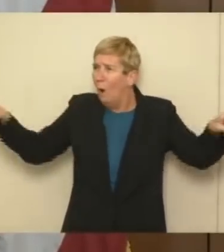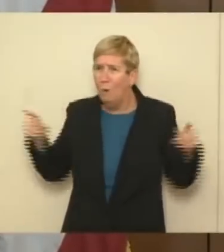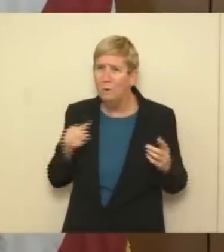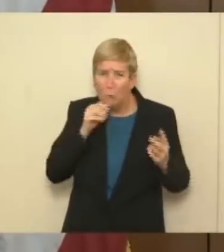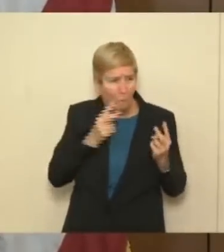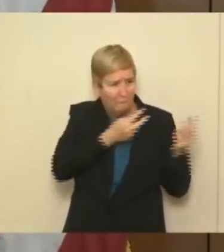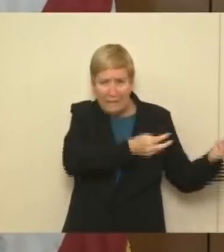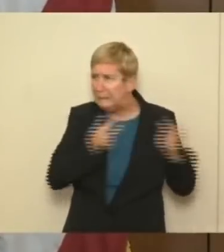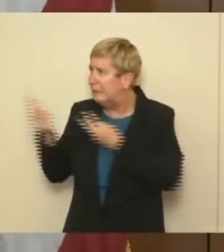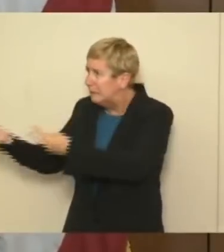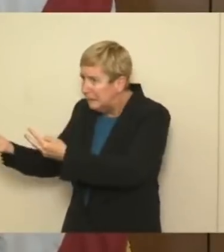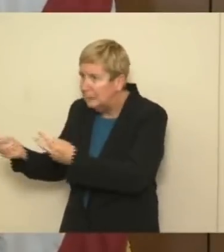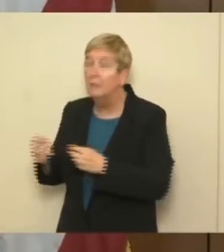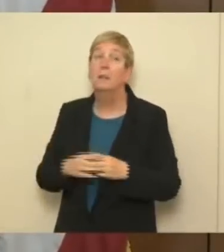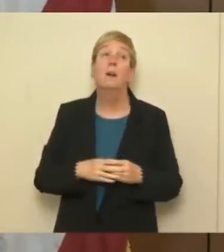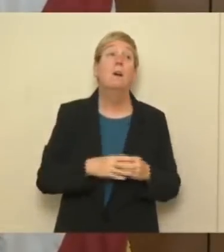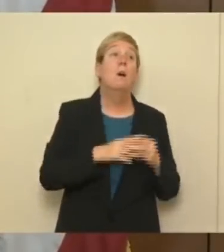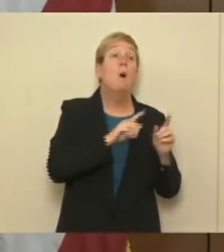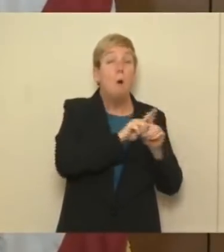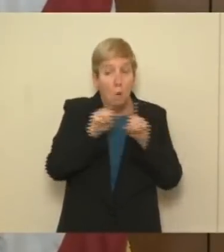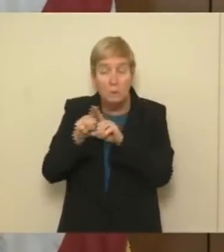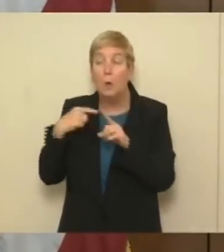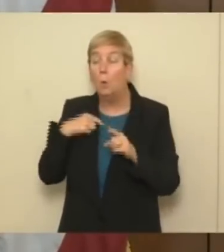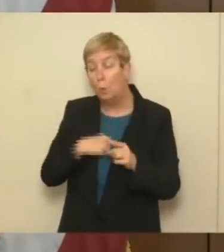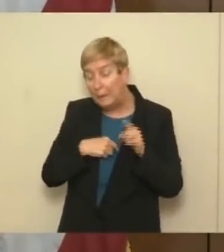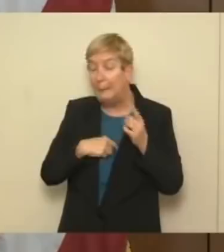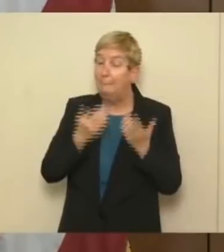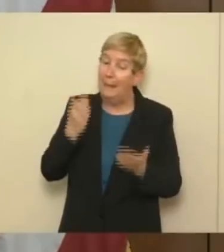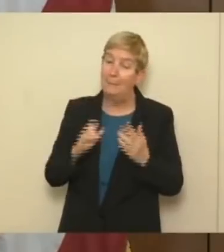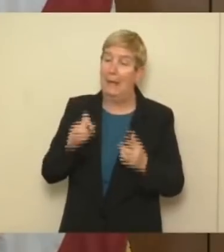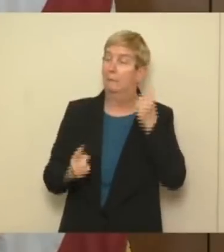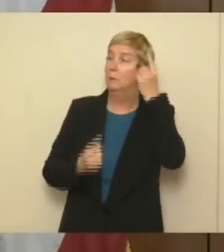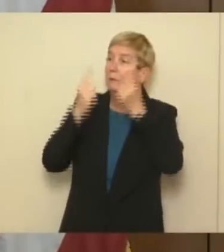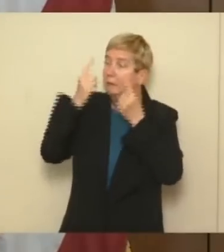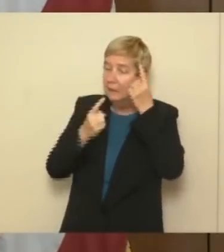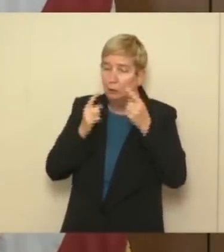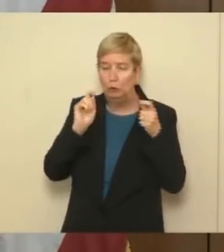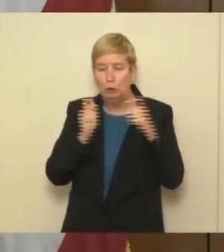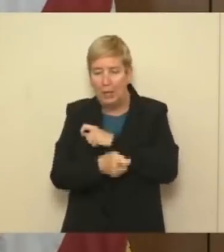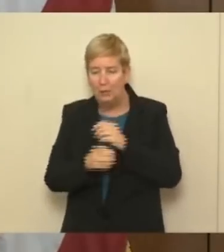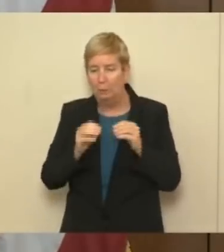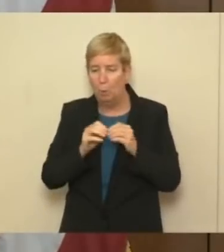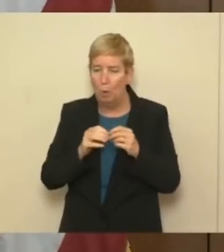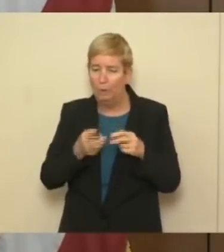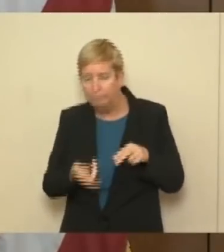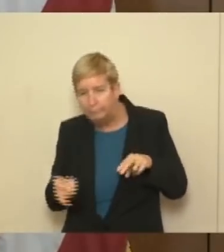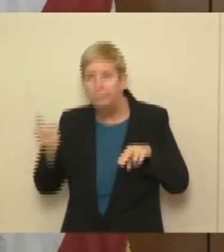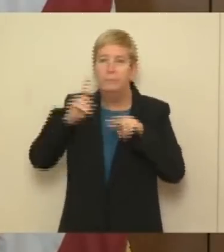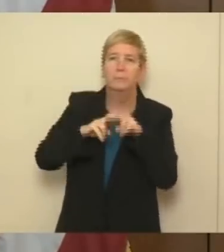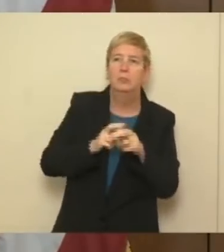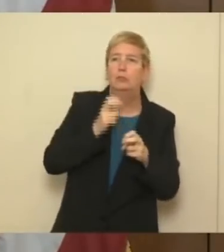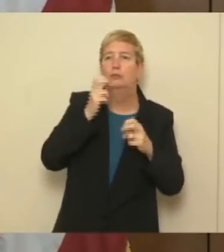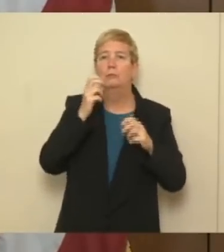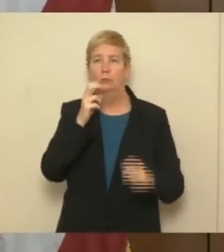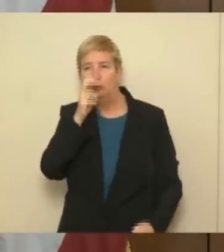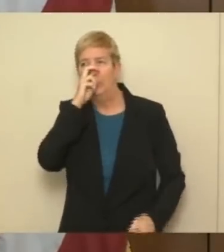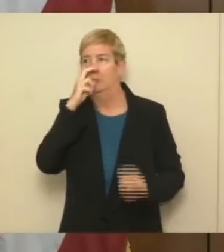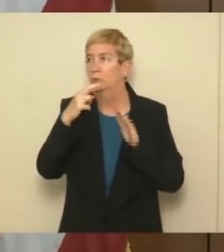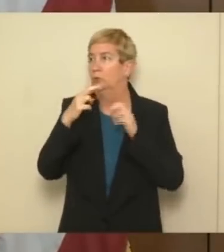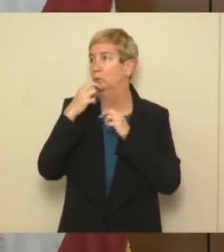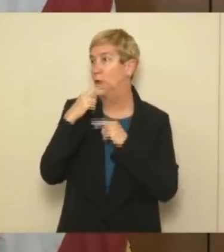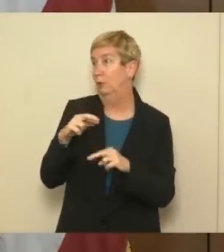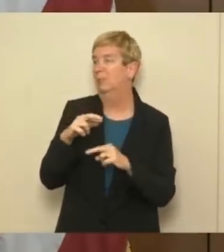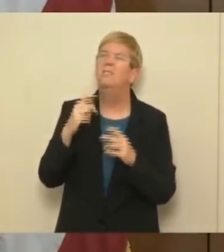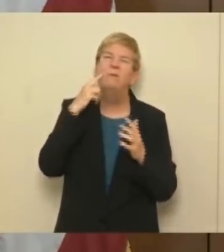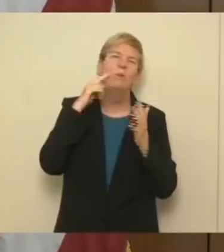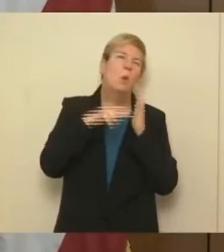continue to really look at furthering restrictions, not just the 14-day quarantine for flying in. What else can we